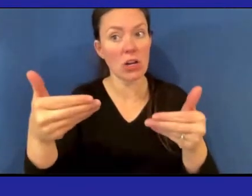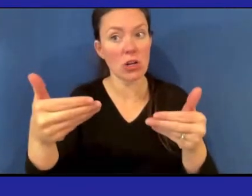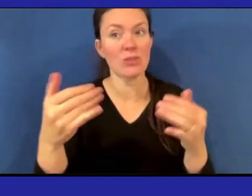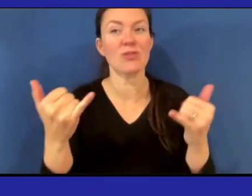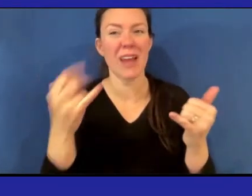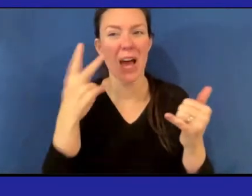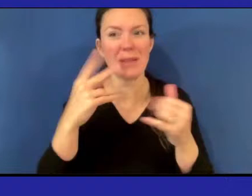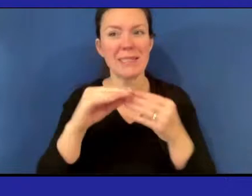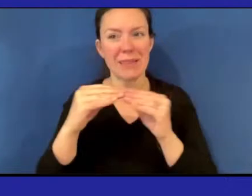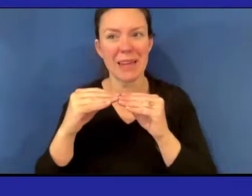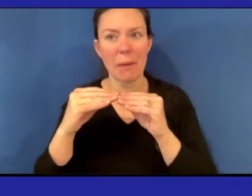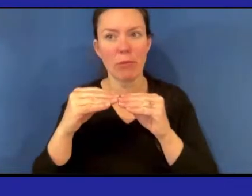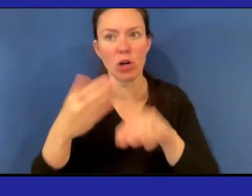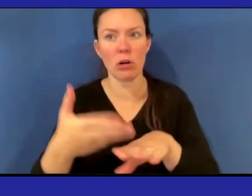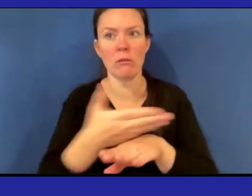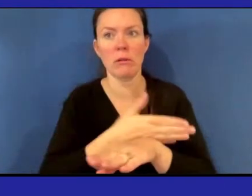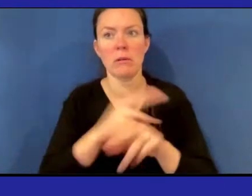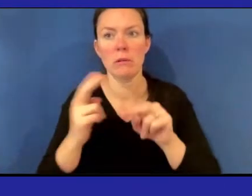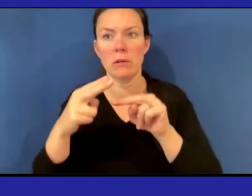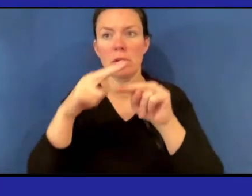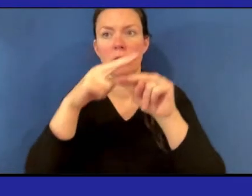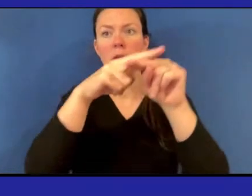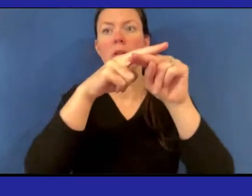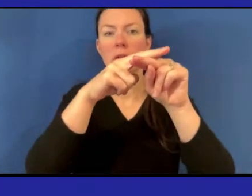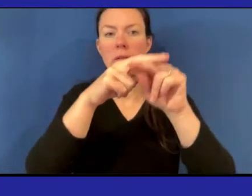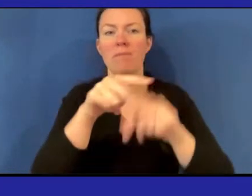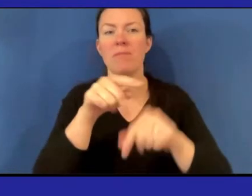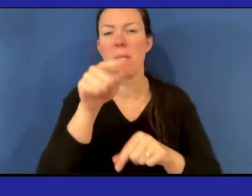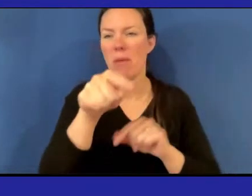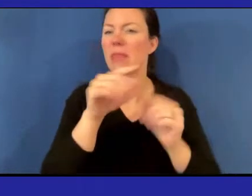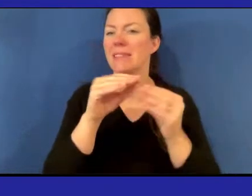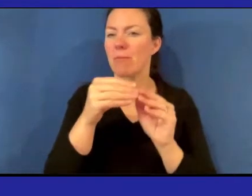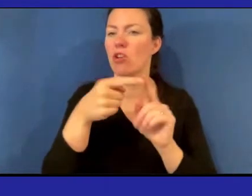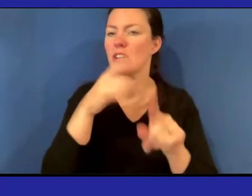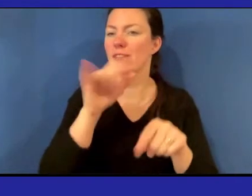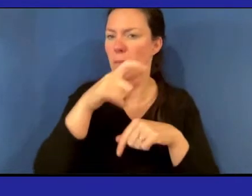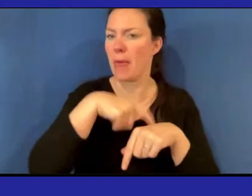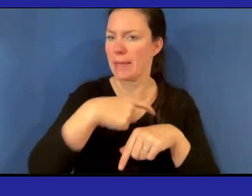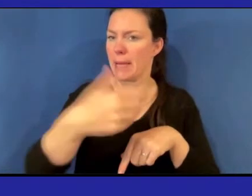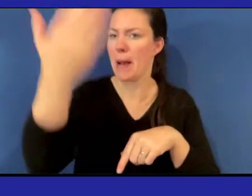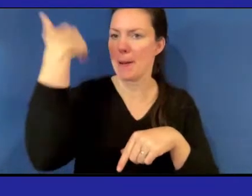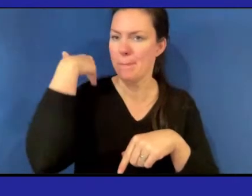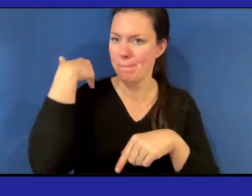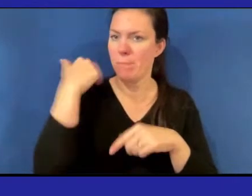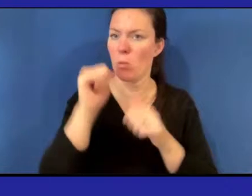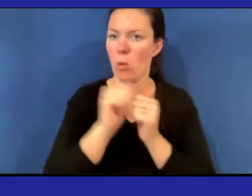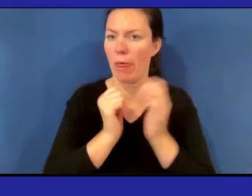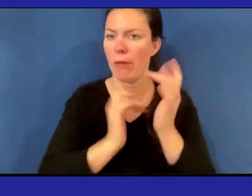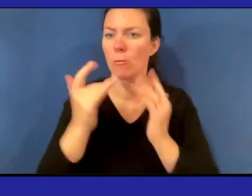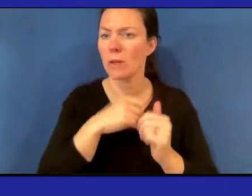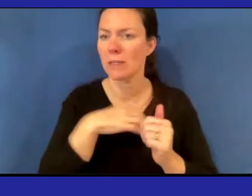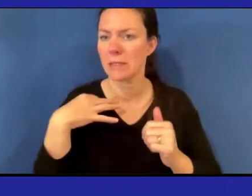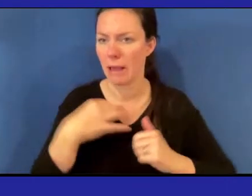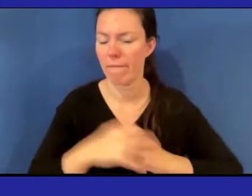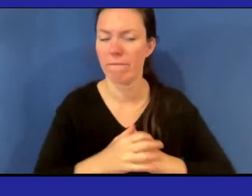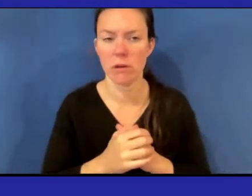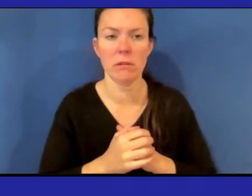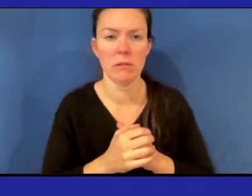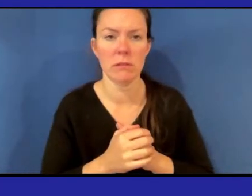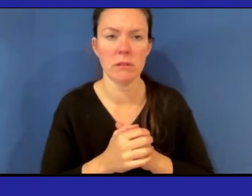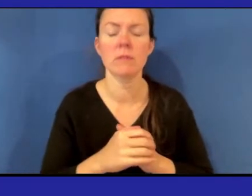one is an outcome of that financial screening. Oh, okay, I got it. So it's not